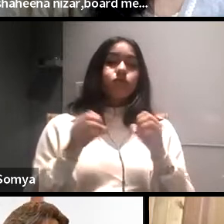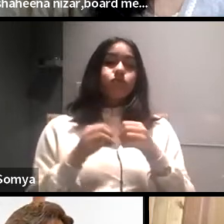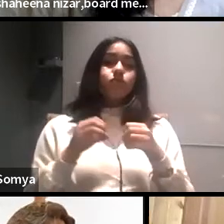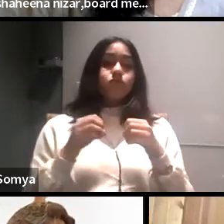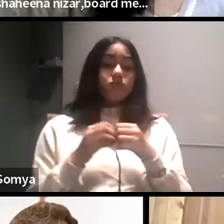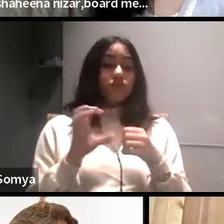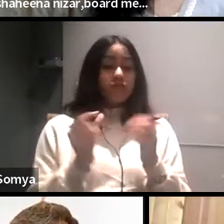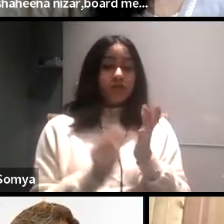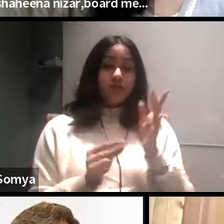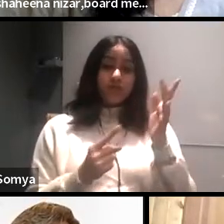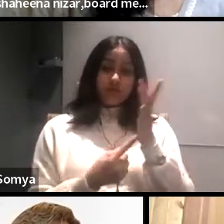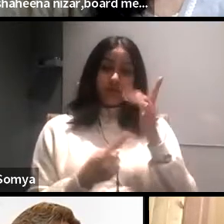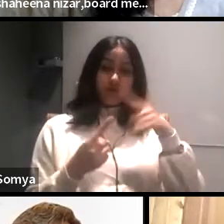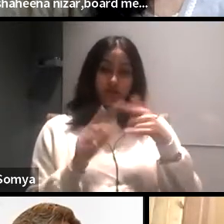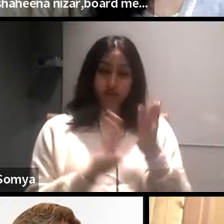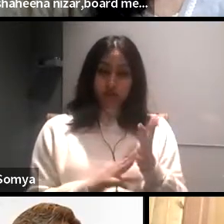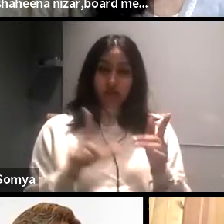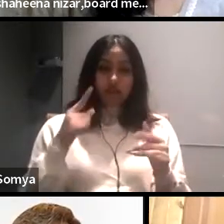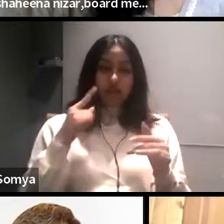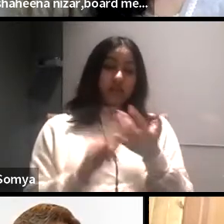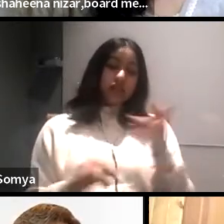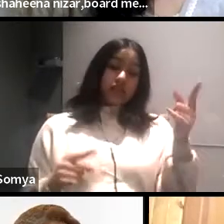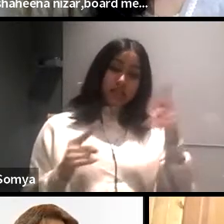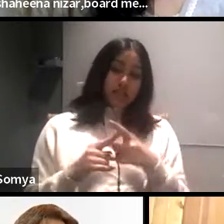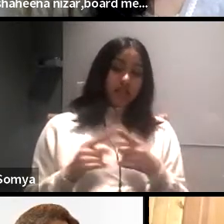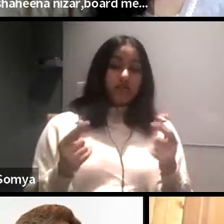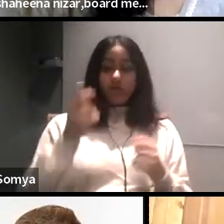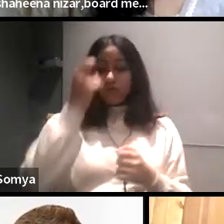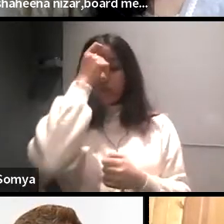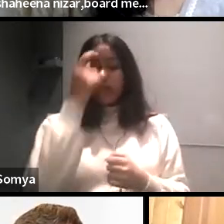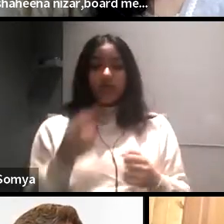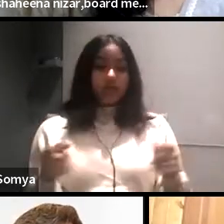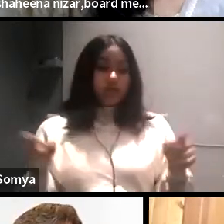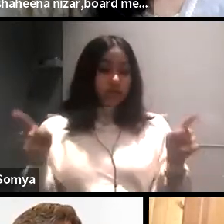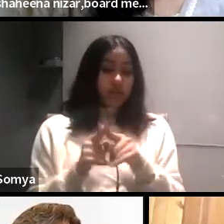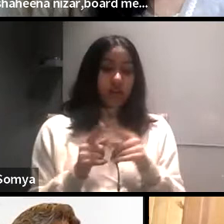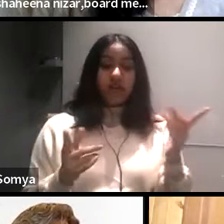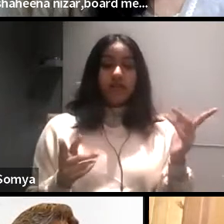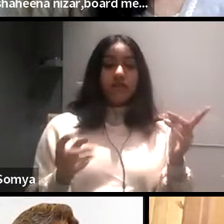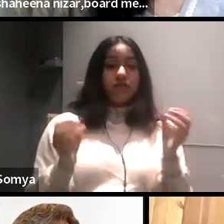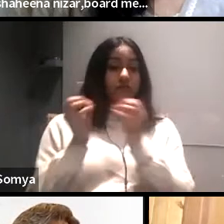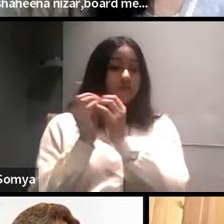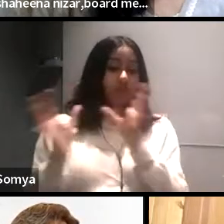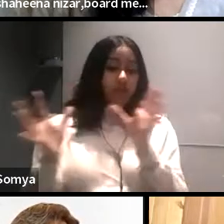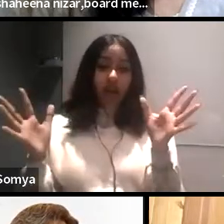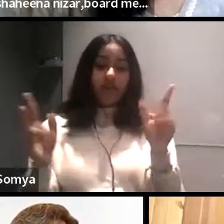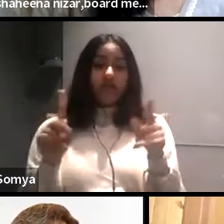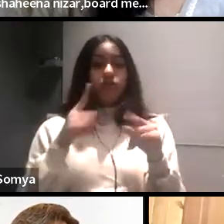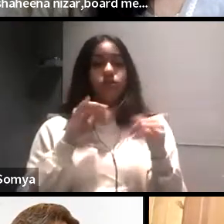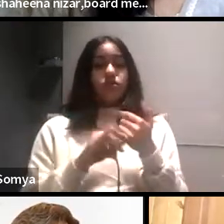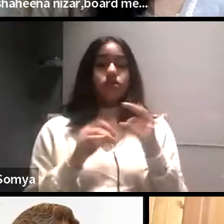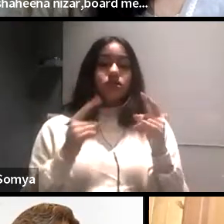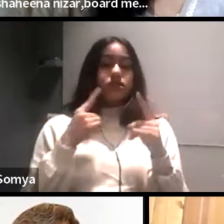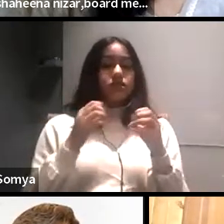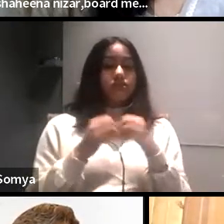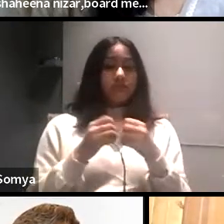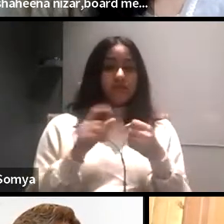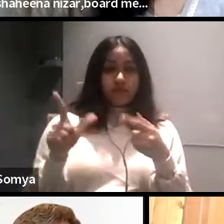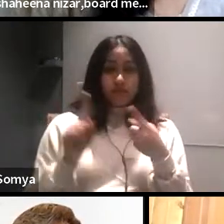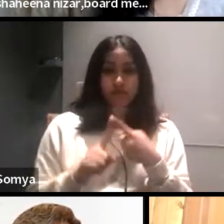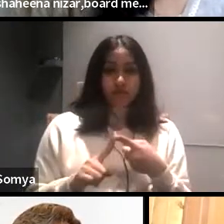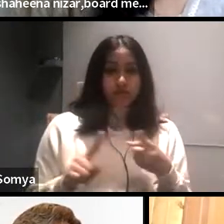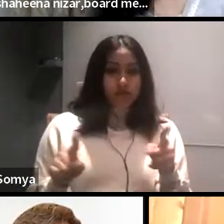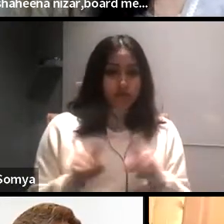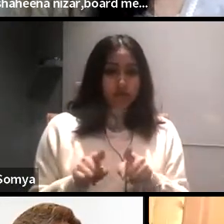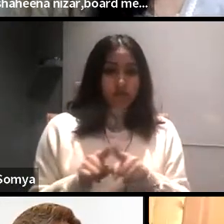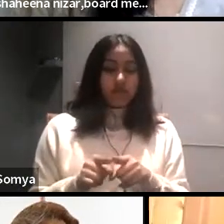look at other discriminatory issues such as gender, race, it's very visible often. And as I think Nish said,